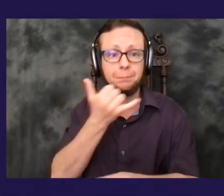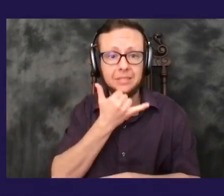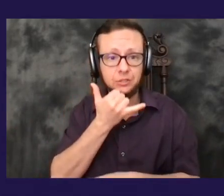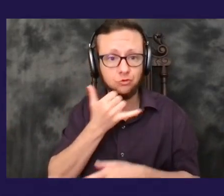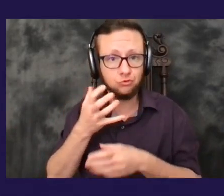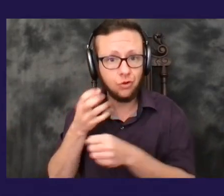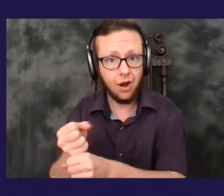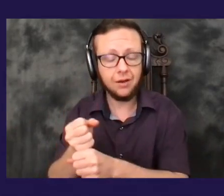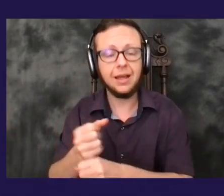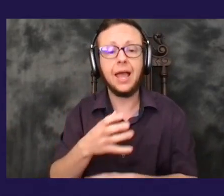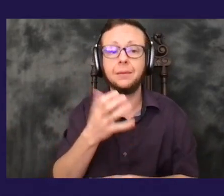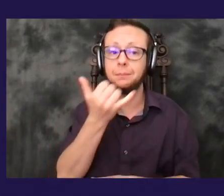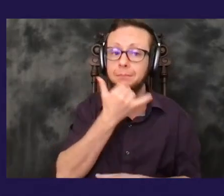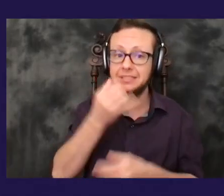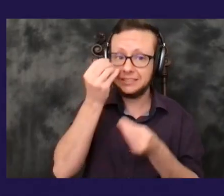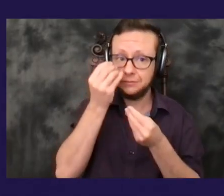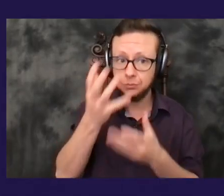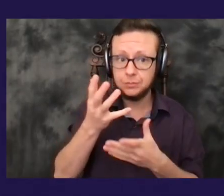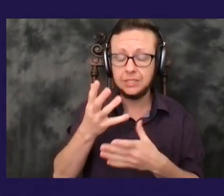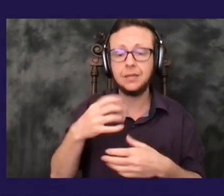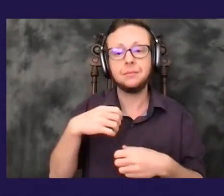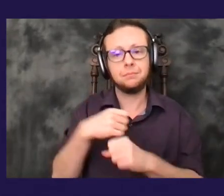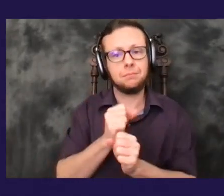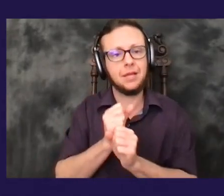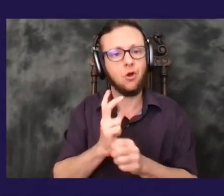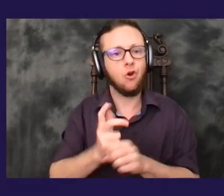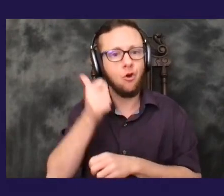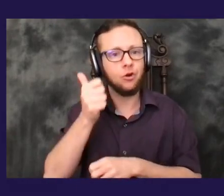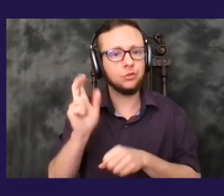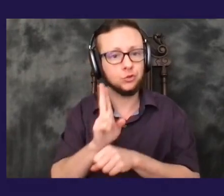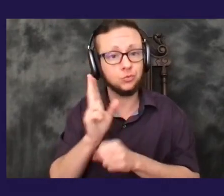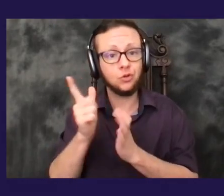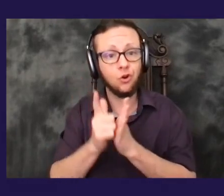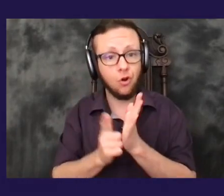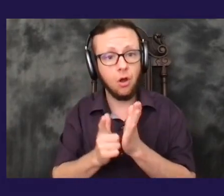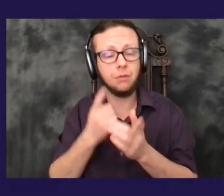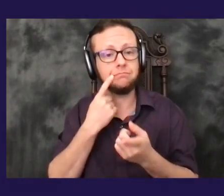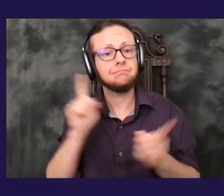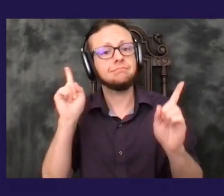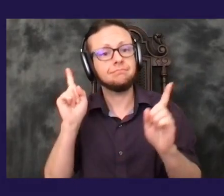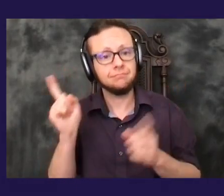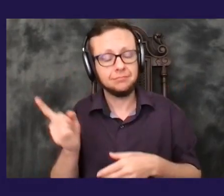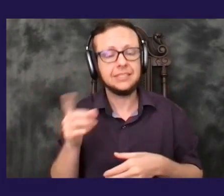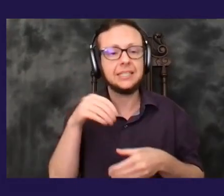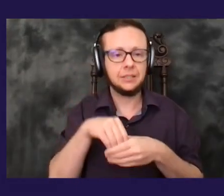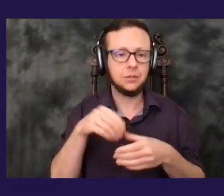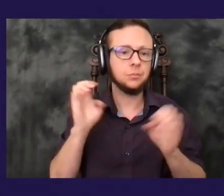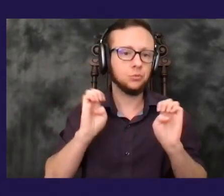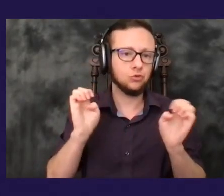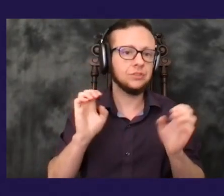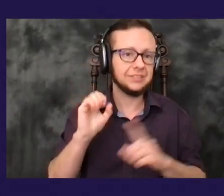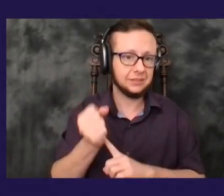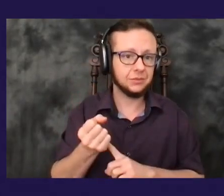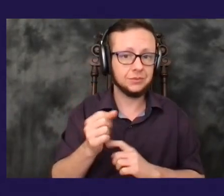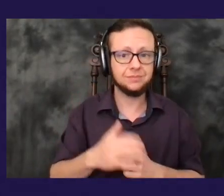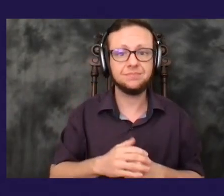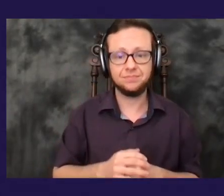of misinformation and mistrust can make it harder to use law effectively in emergencies. Next slide, please.